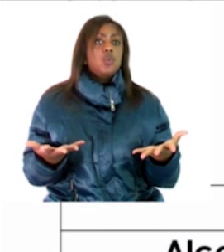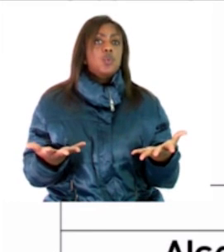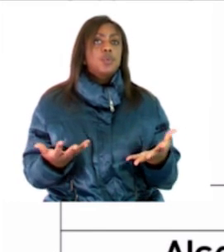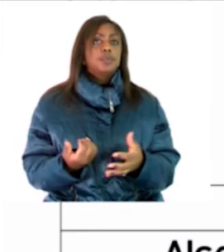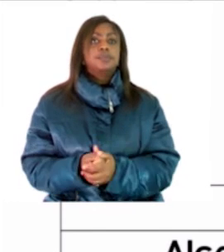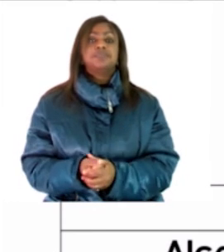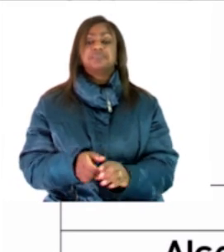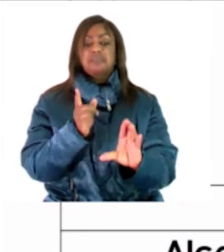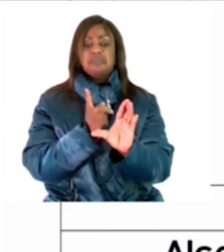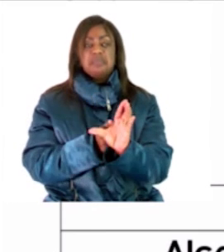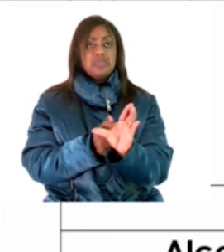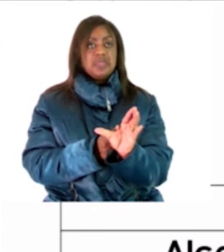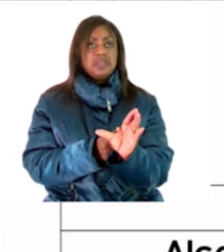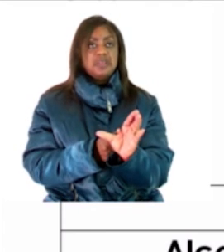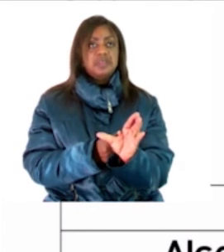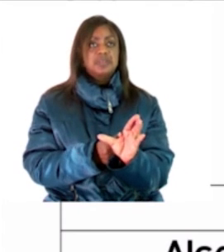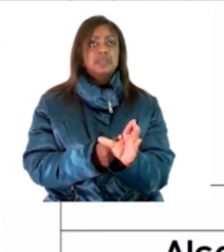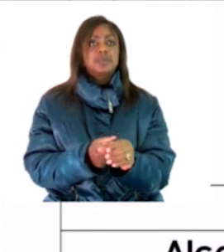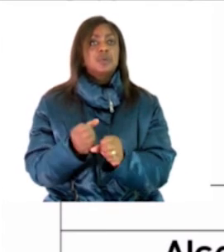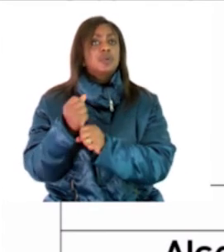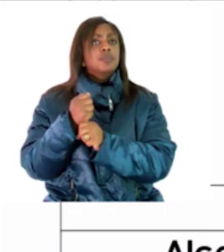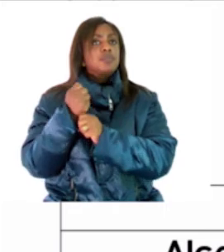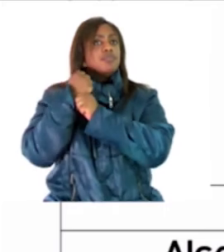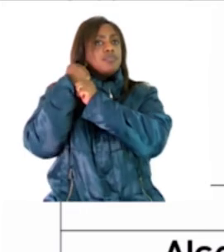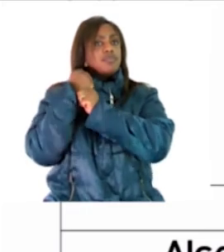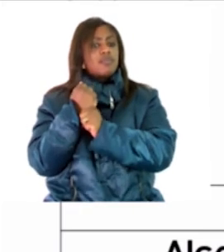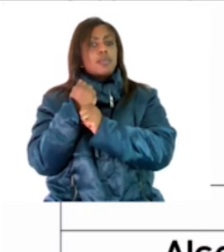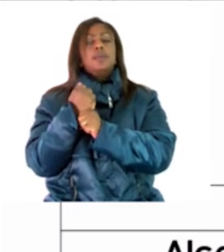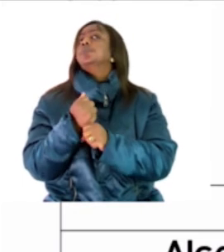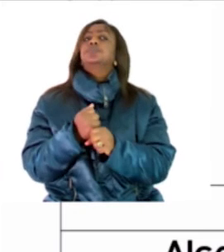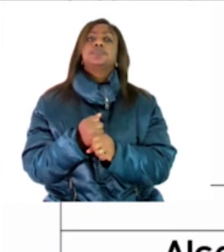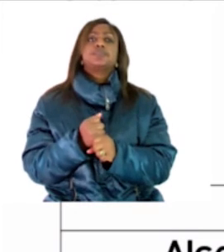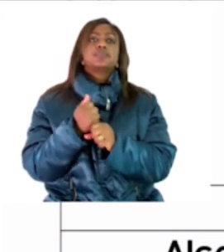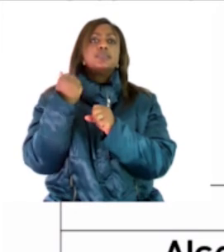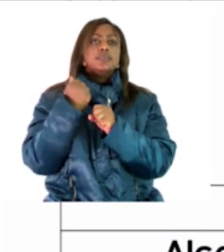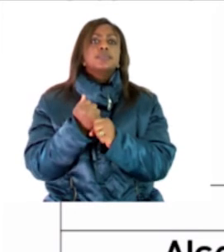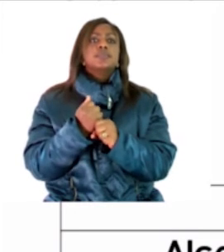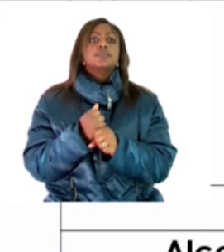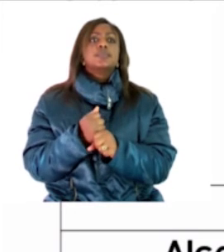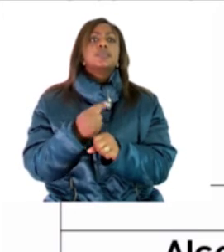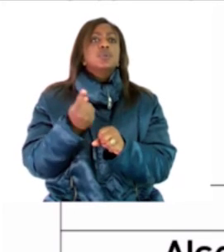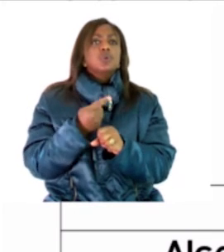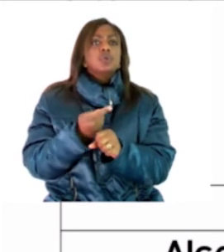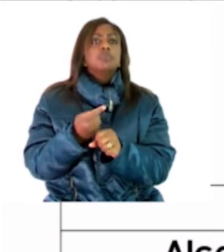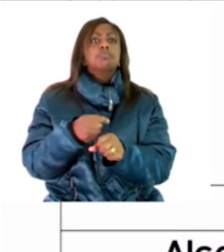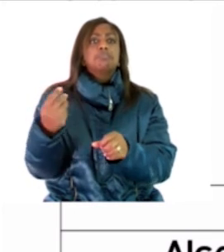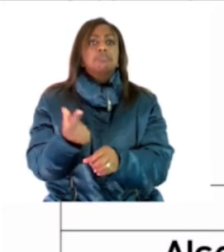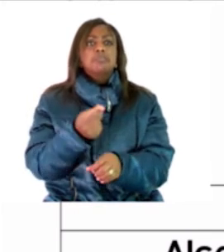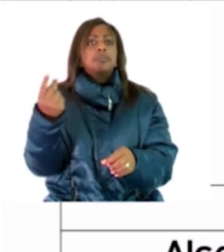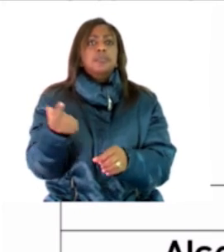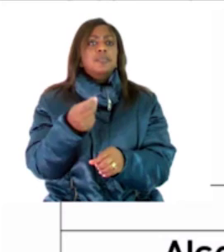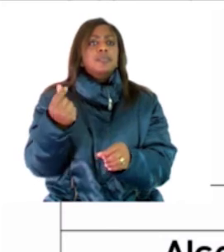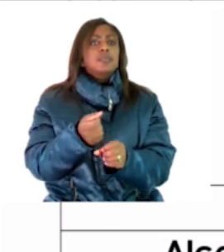Addiction influences the ability to work well, thus one can lose his or her job. When